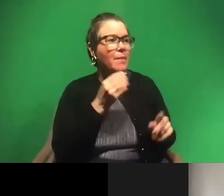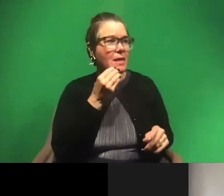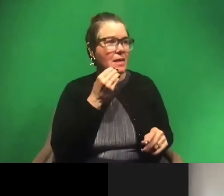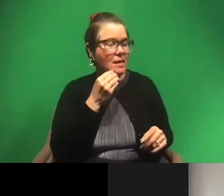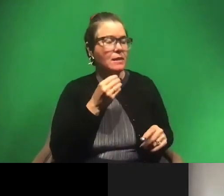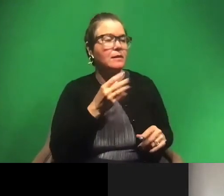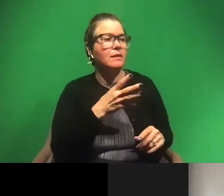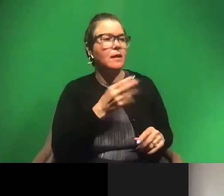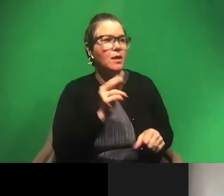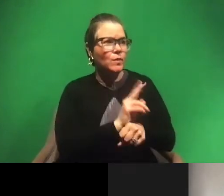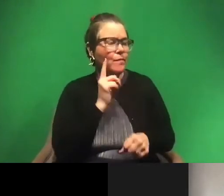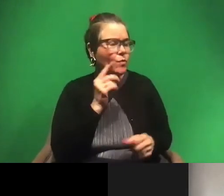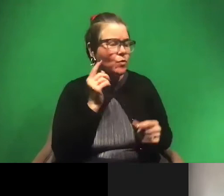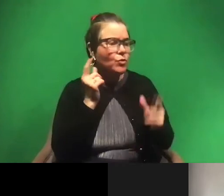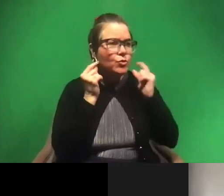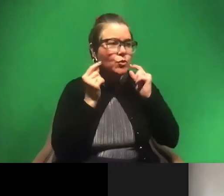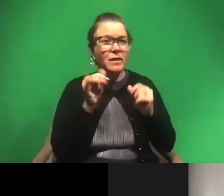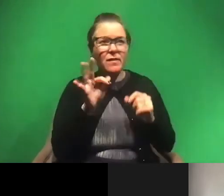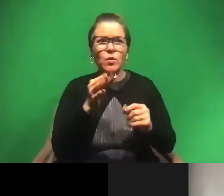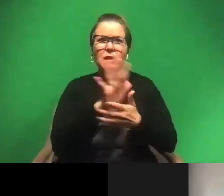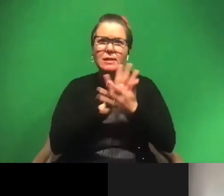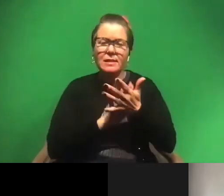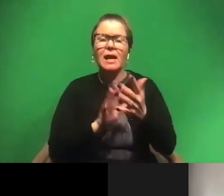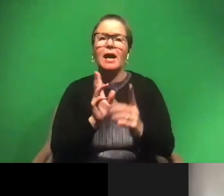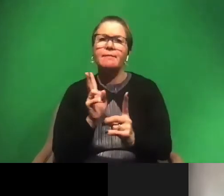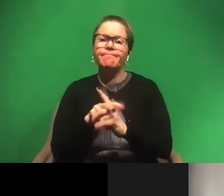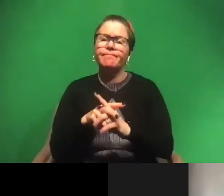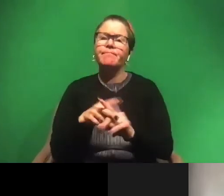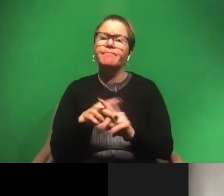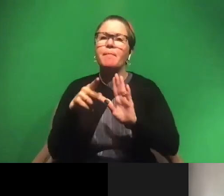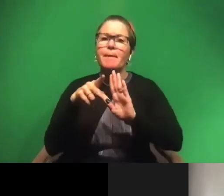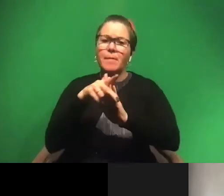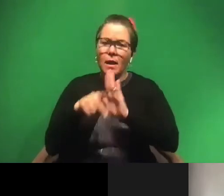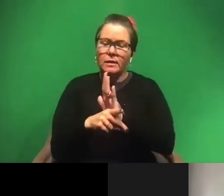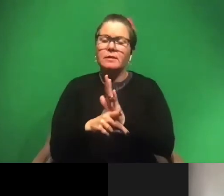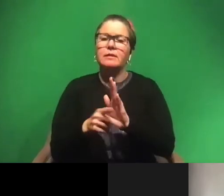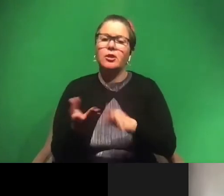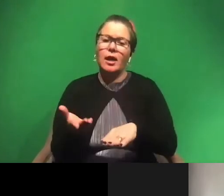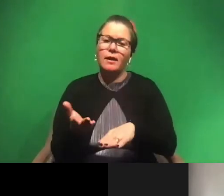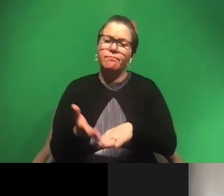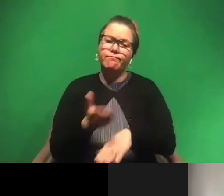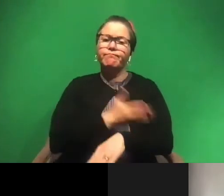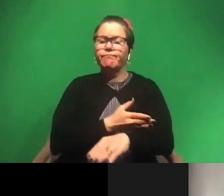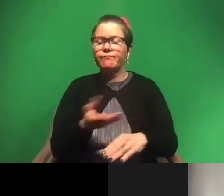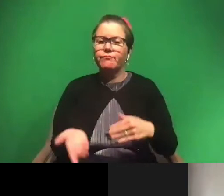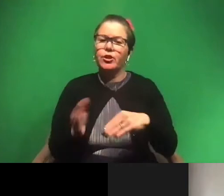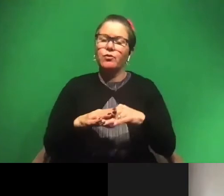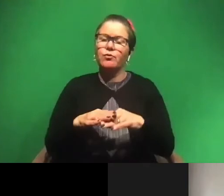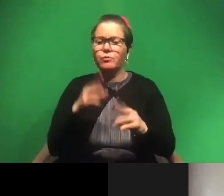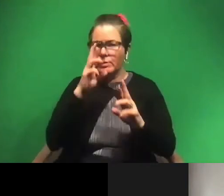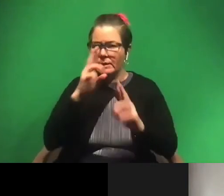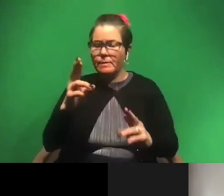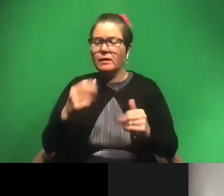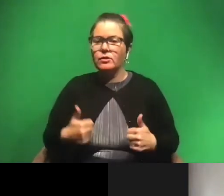jewelry. If you could design and implement any policy to increase respect and survival for abalones in the